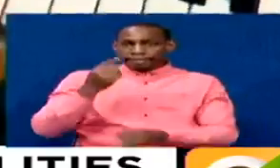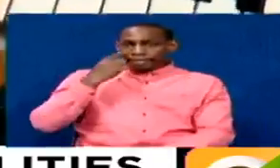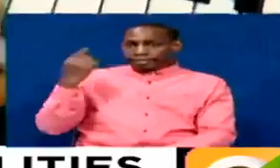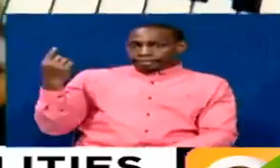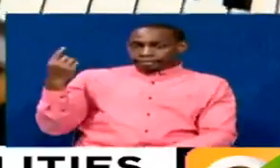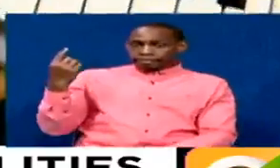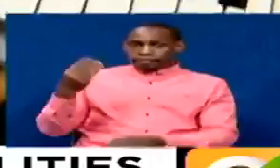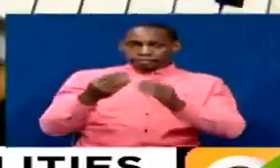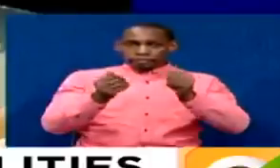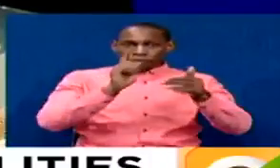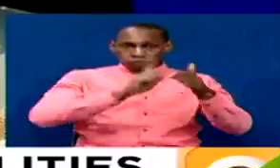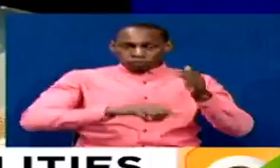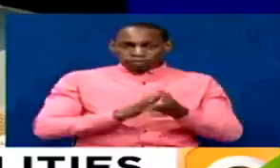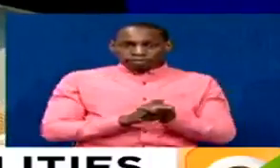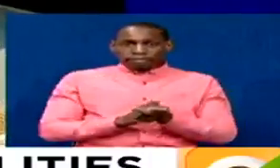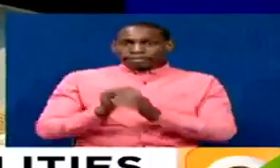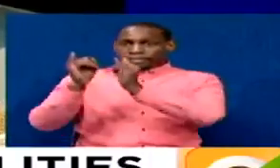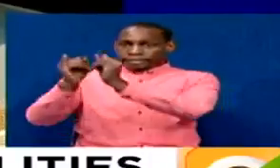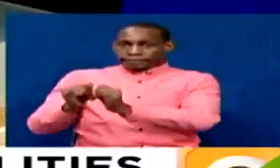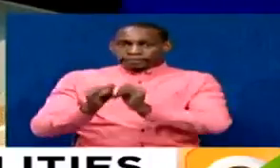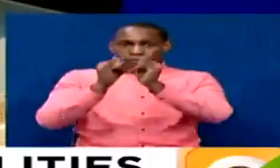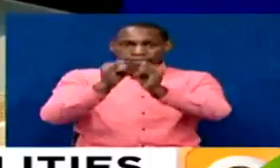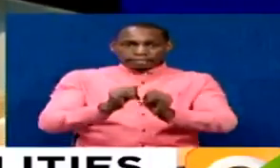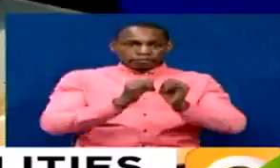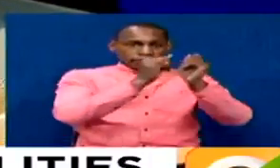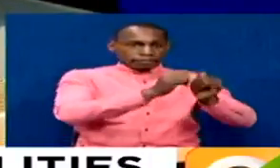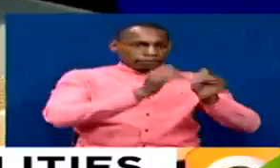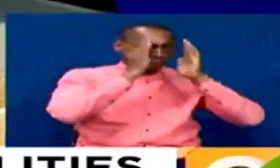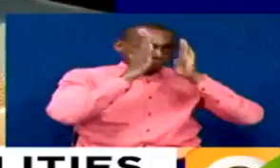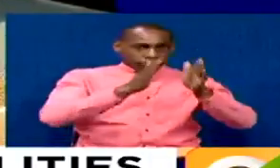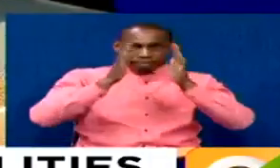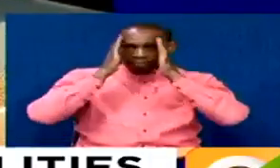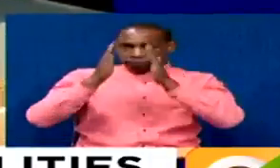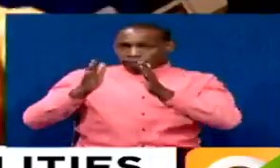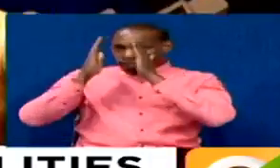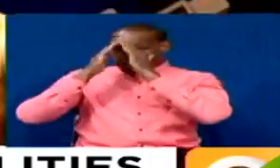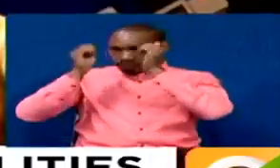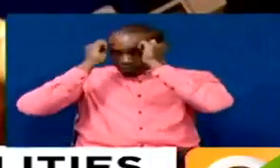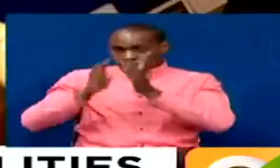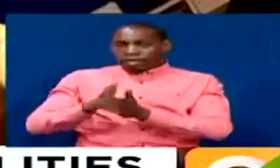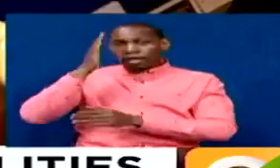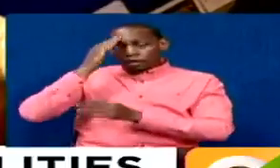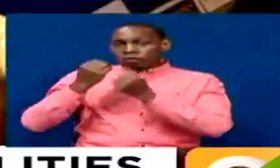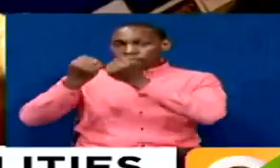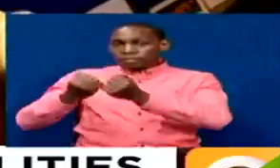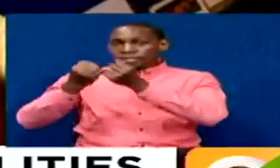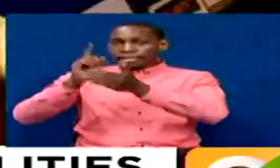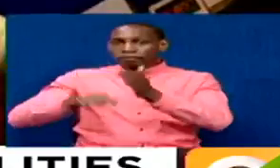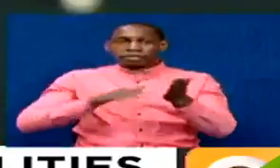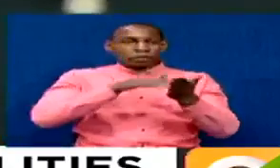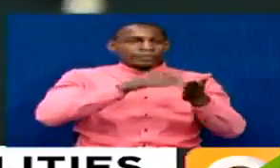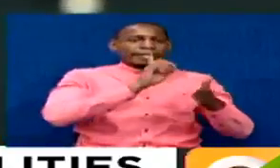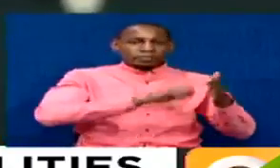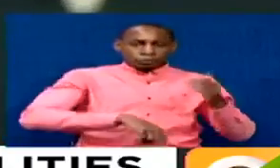Here, the approach is different, with individualized attention to learners to identify their strengths and weaknesses.